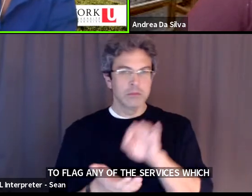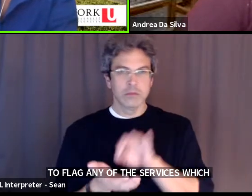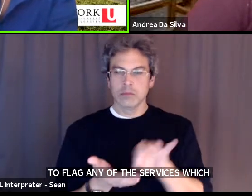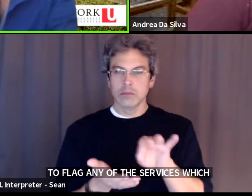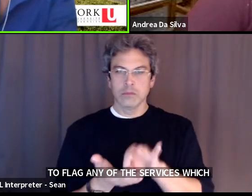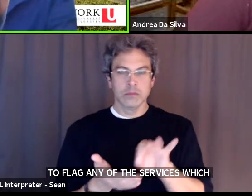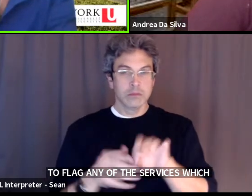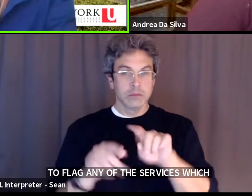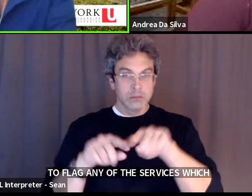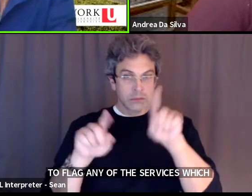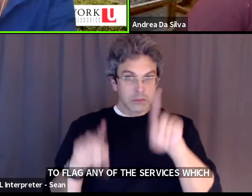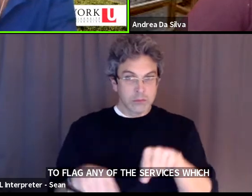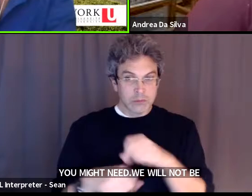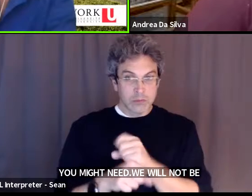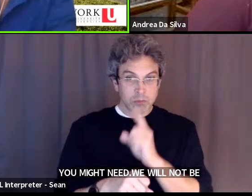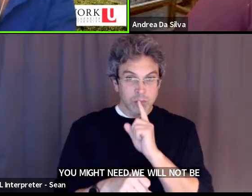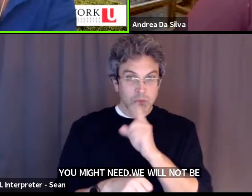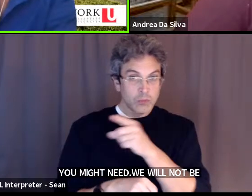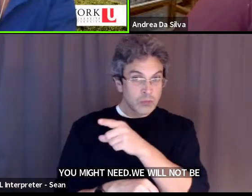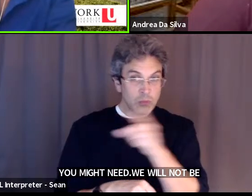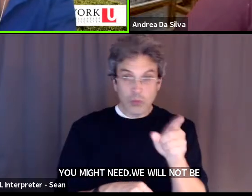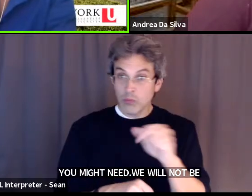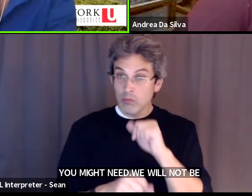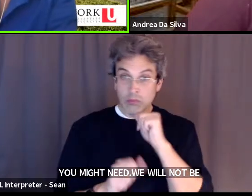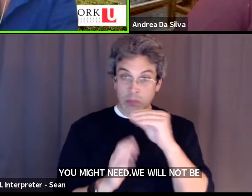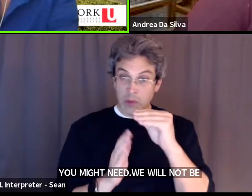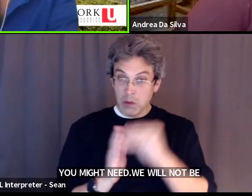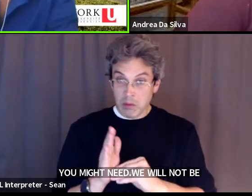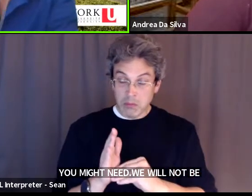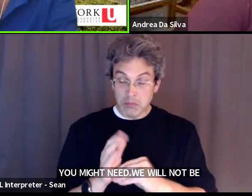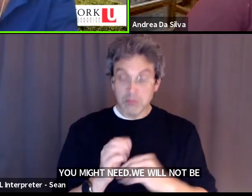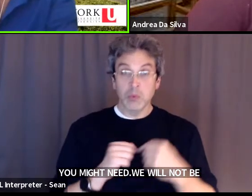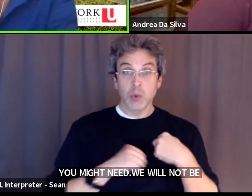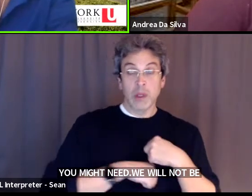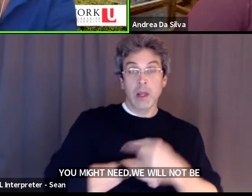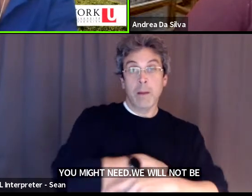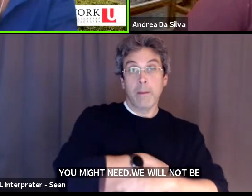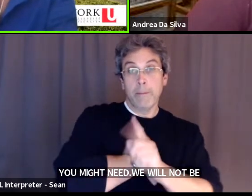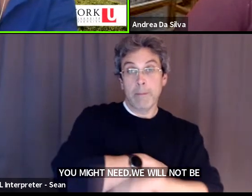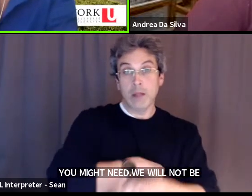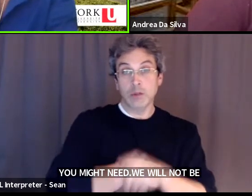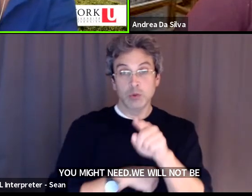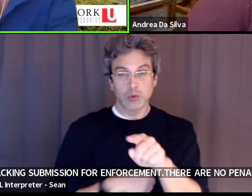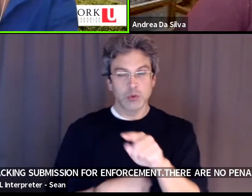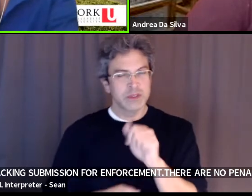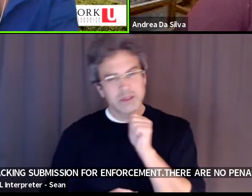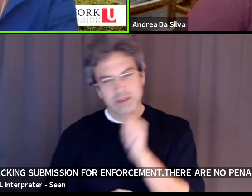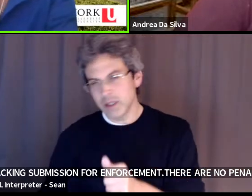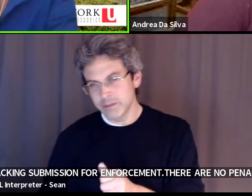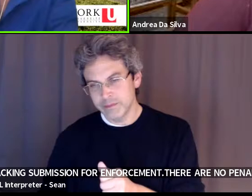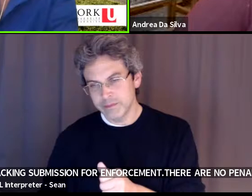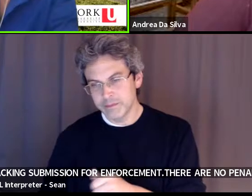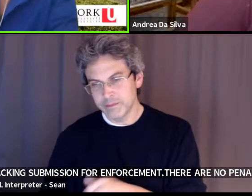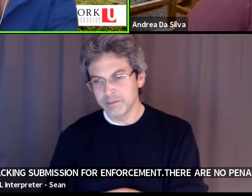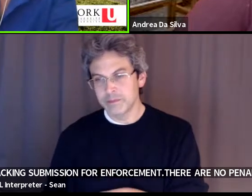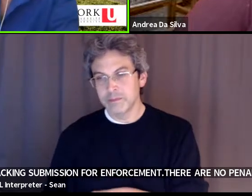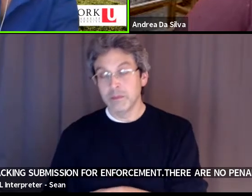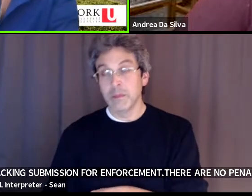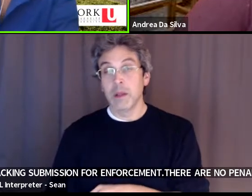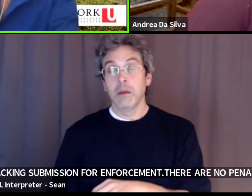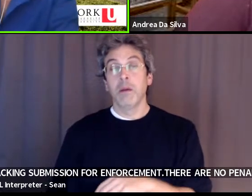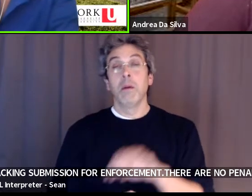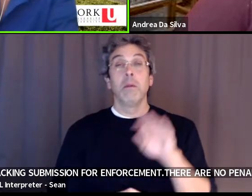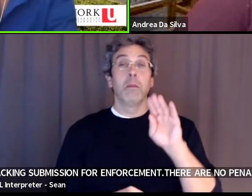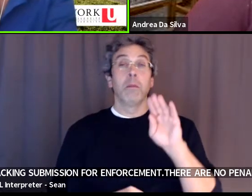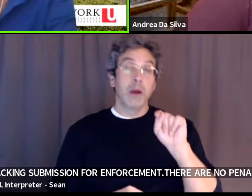enforcement, so there are no penalties if you choose not to submit the forms. We, however, ask